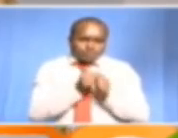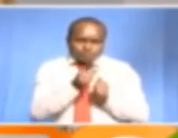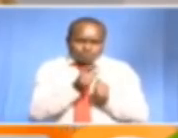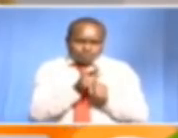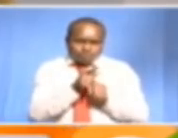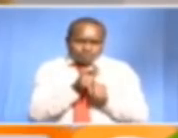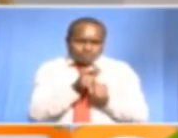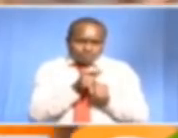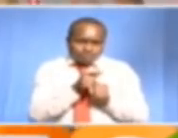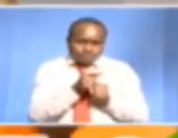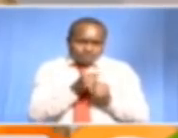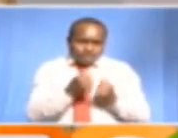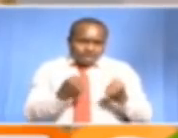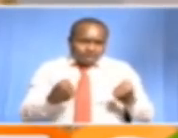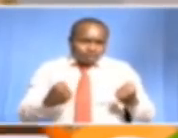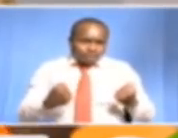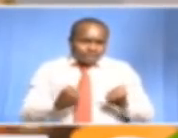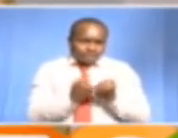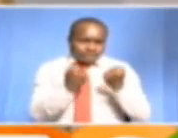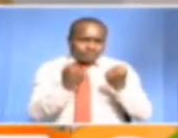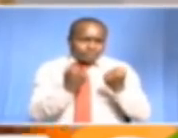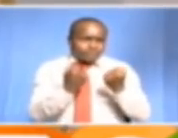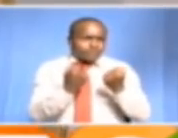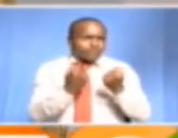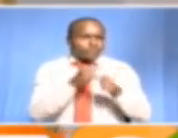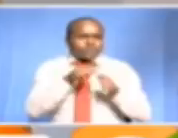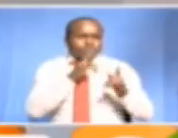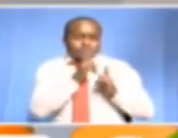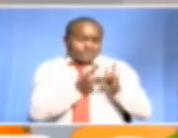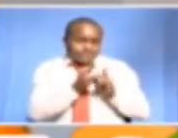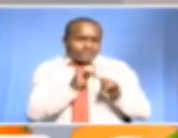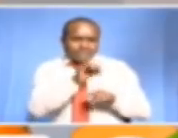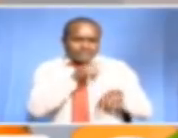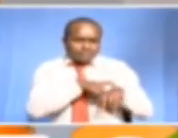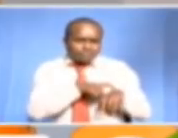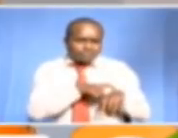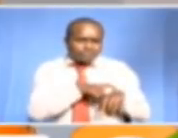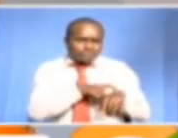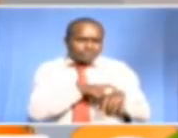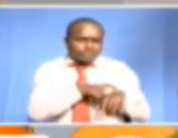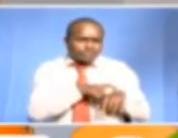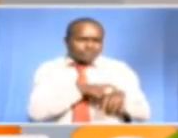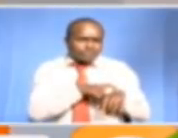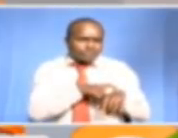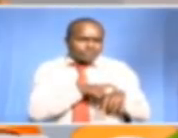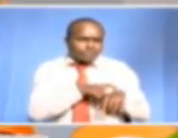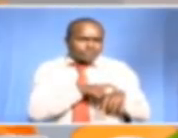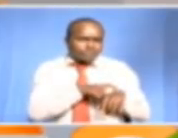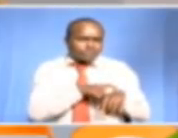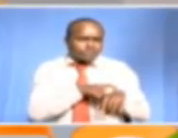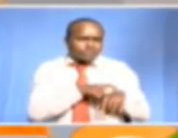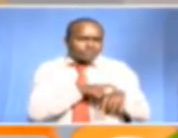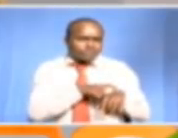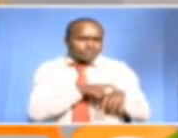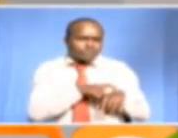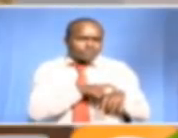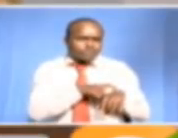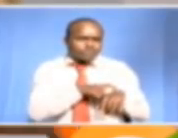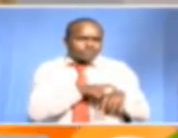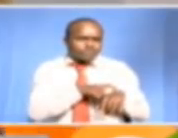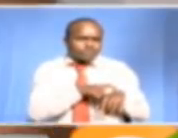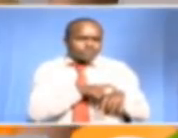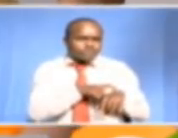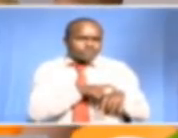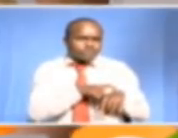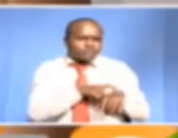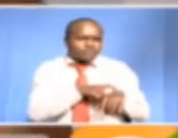accident when I was at my prime. I mean, I was in a relationship. I was dating. And so, you know, it kind of